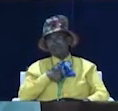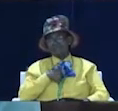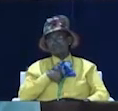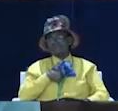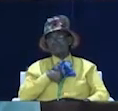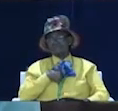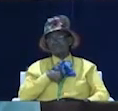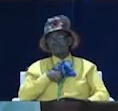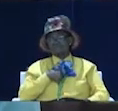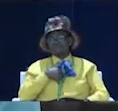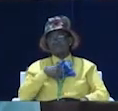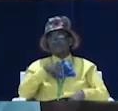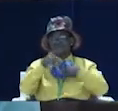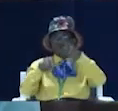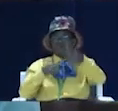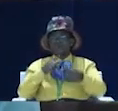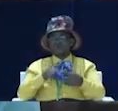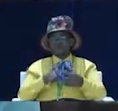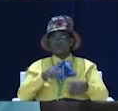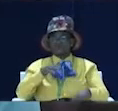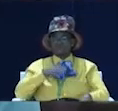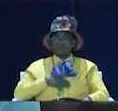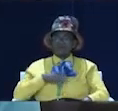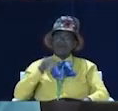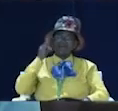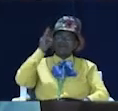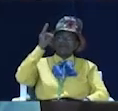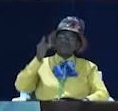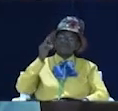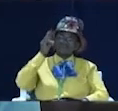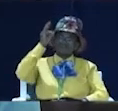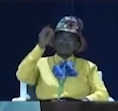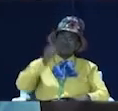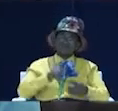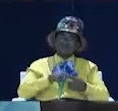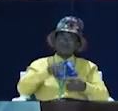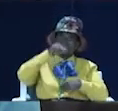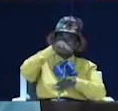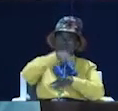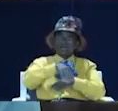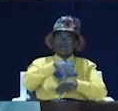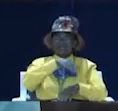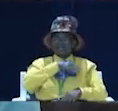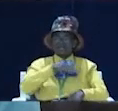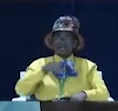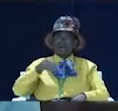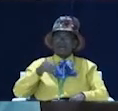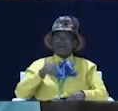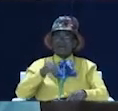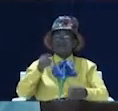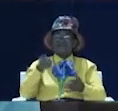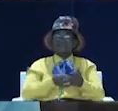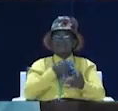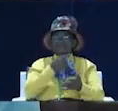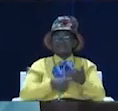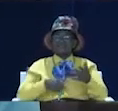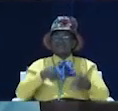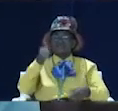Go to my future tonight and erase any evil waiting for